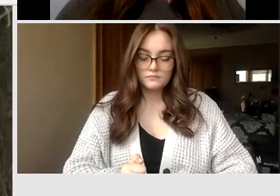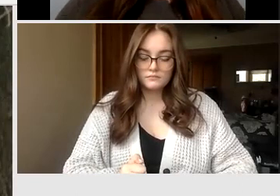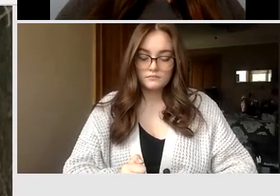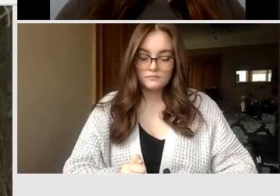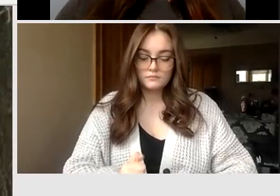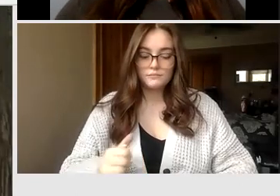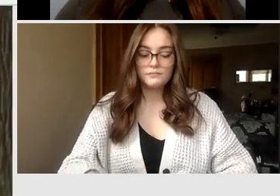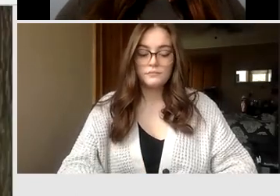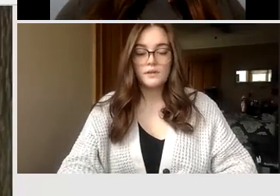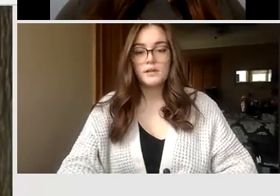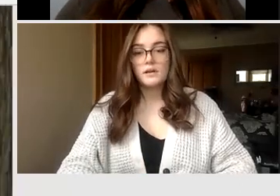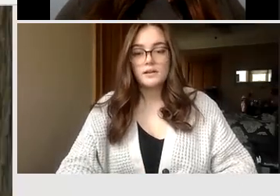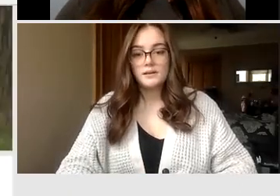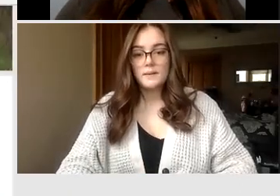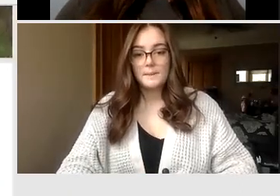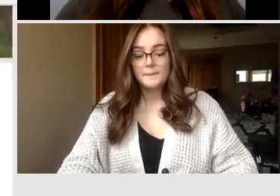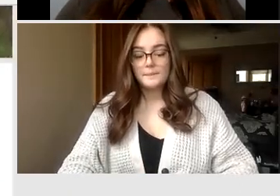hours.